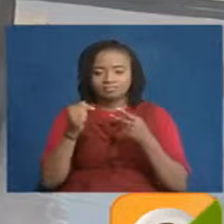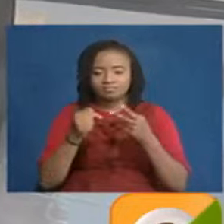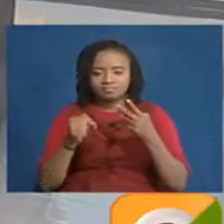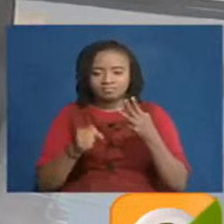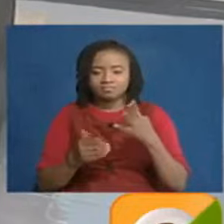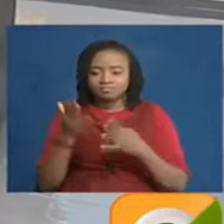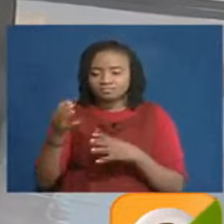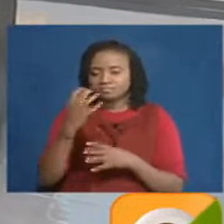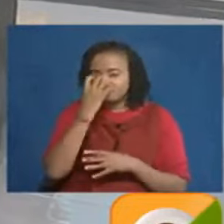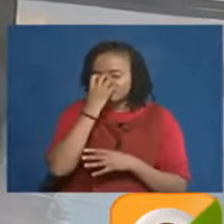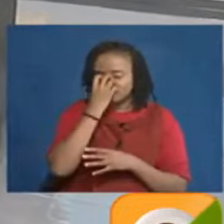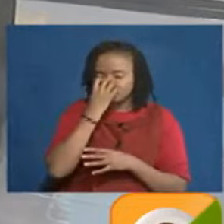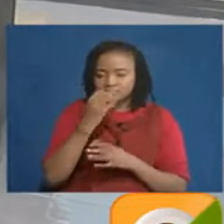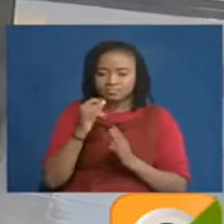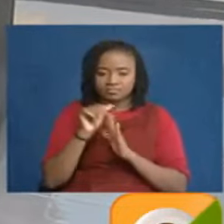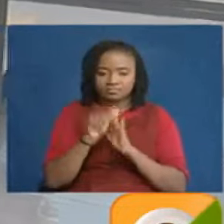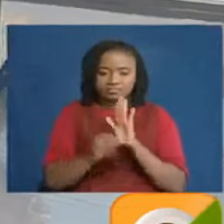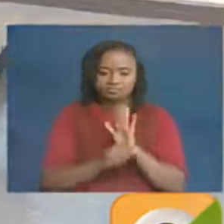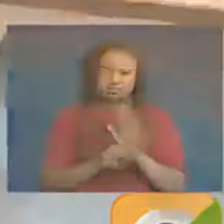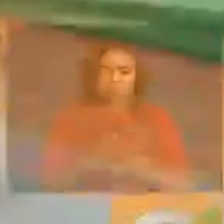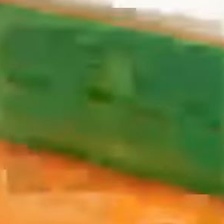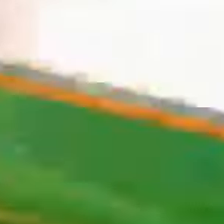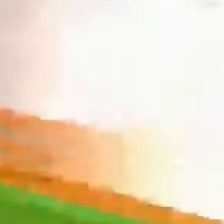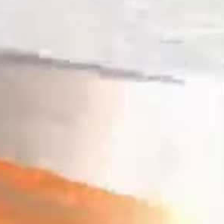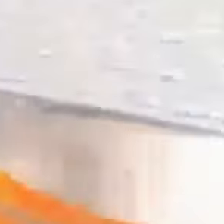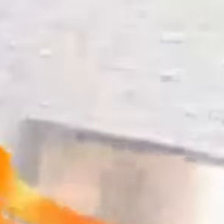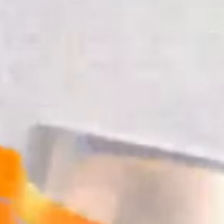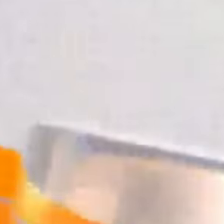William Ruto's global agenda.